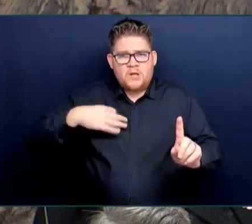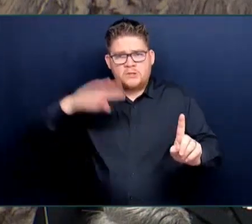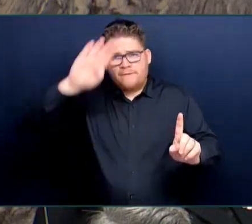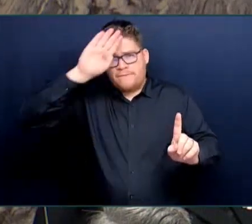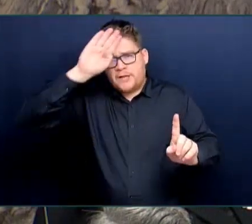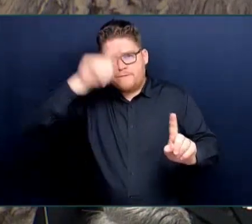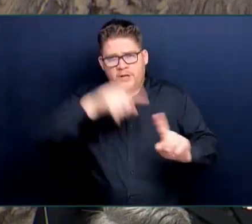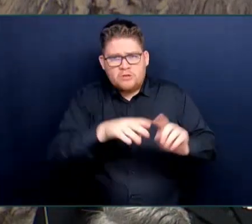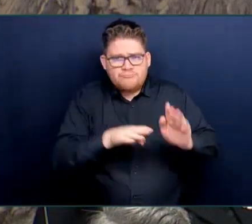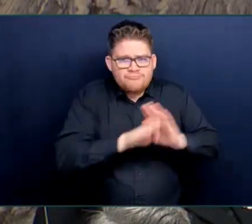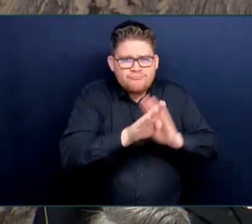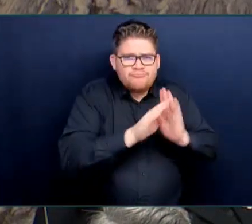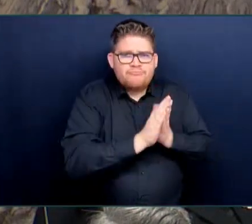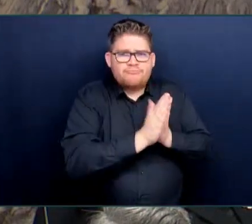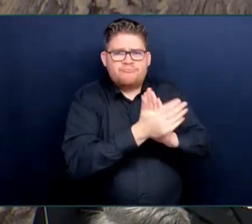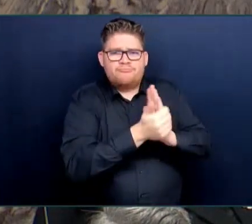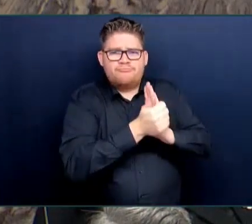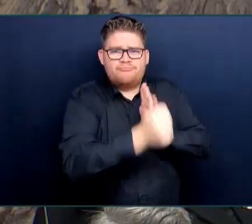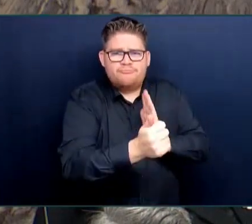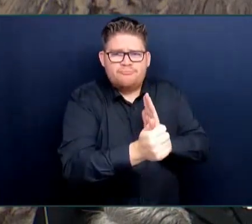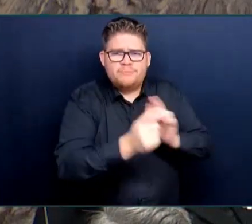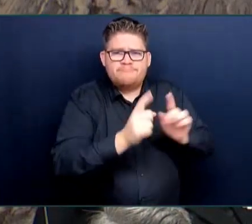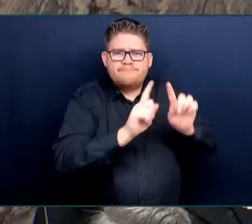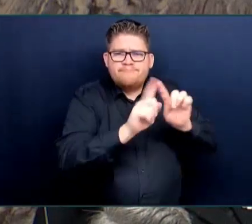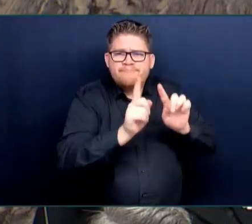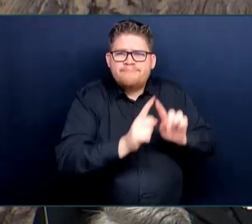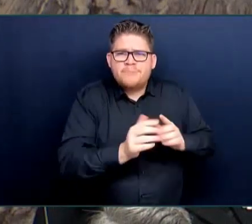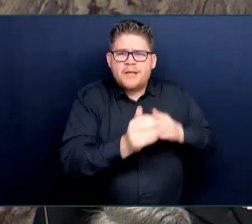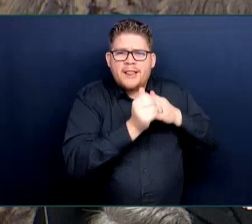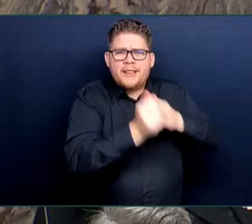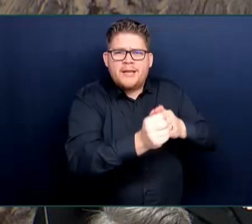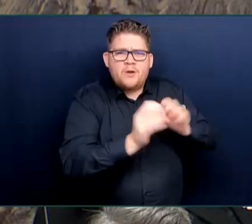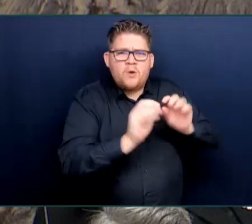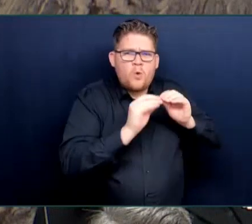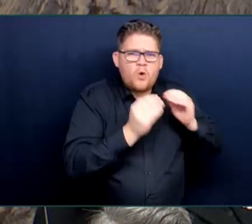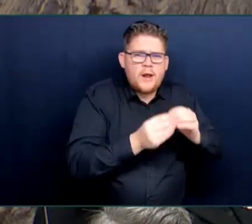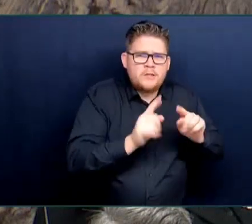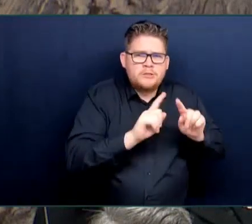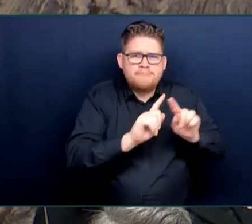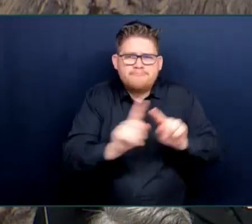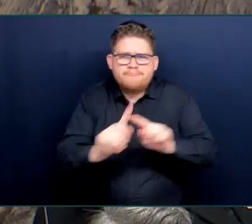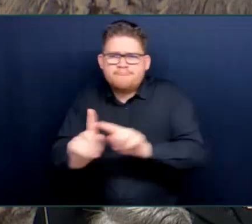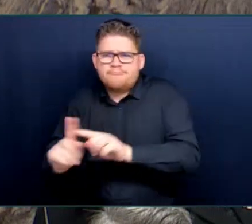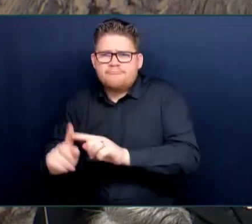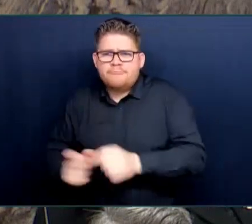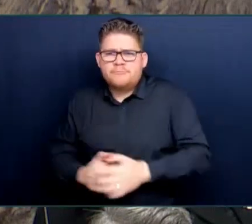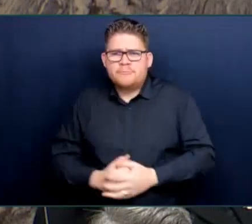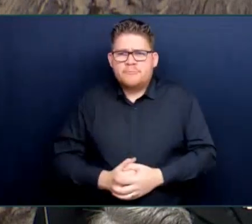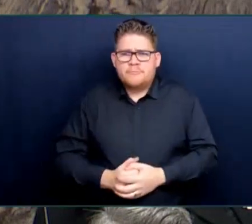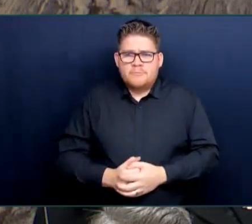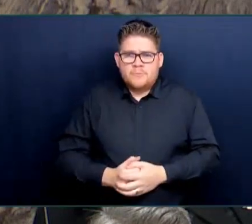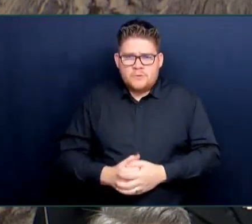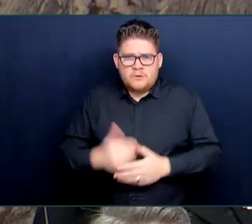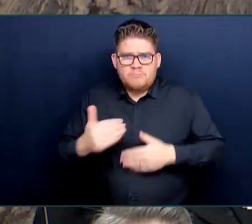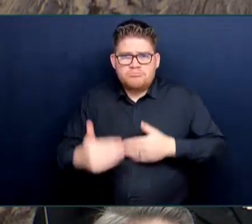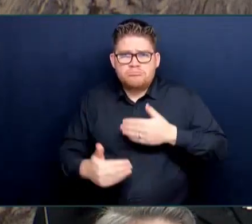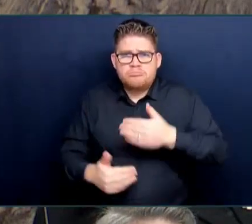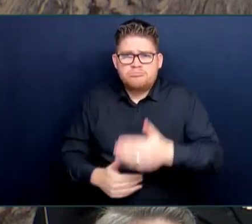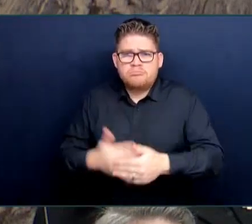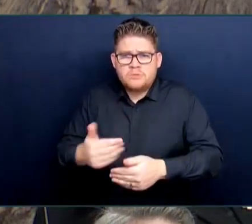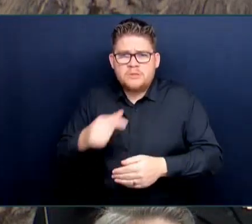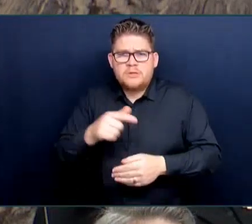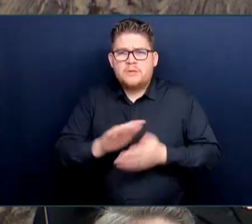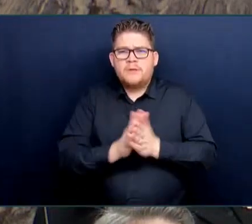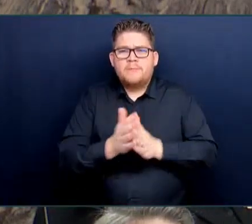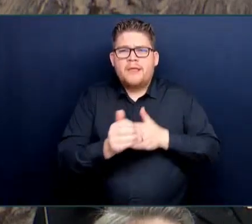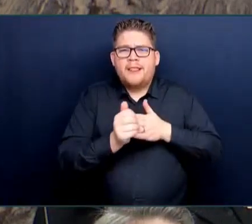multiple leadership roles in various organizations. As time went on, Jack began to take on the role of a leader in the farming community, serving on